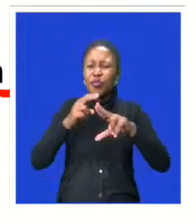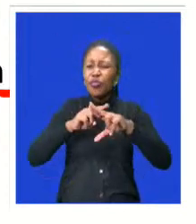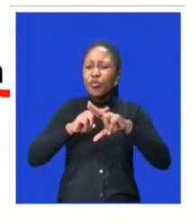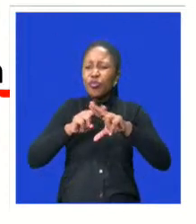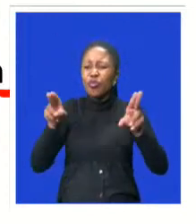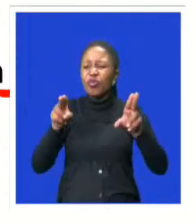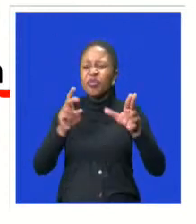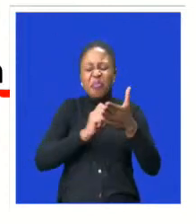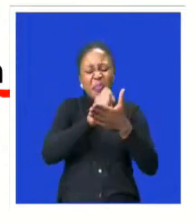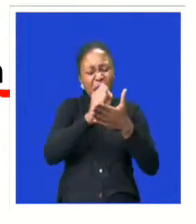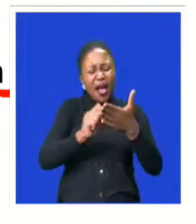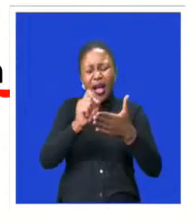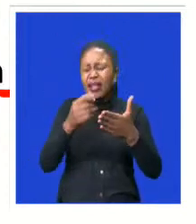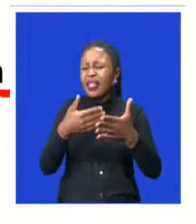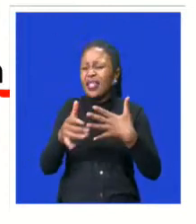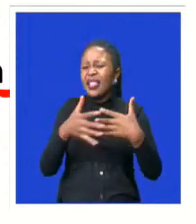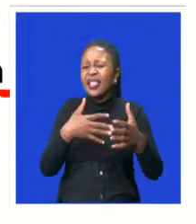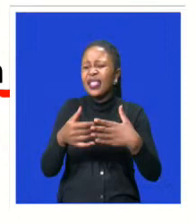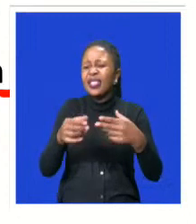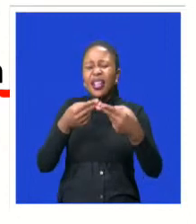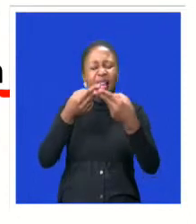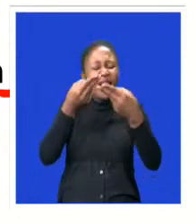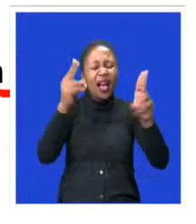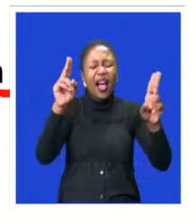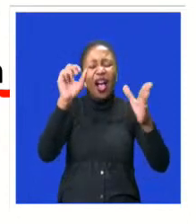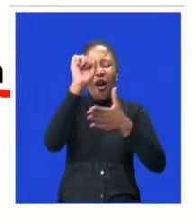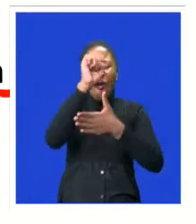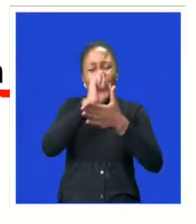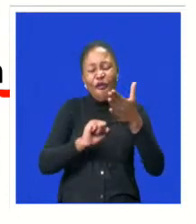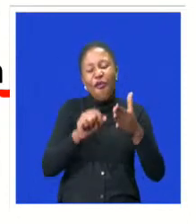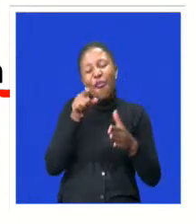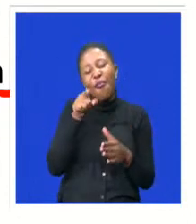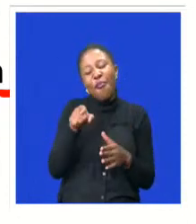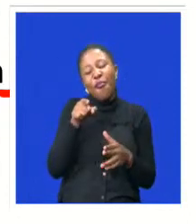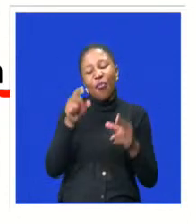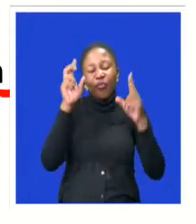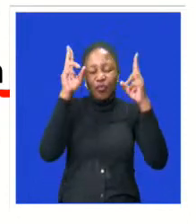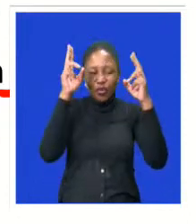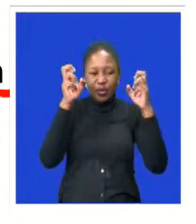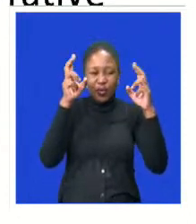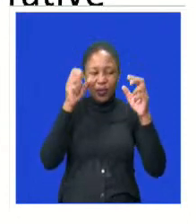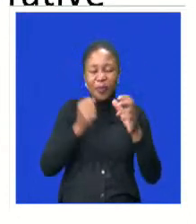a topic that says the marketplace on a Saturday,